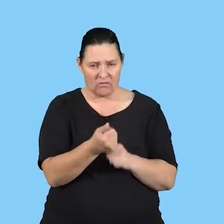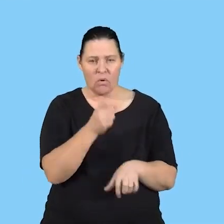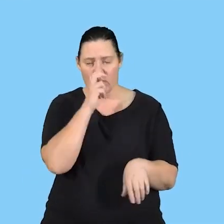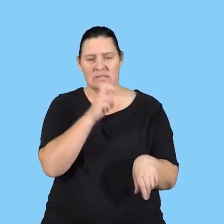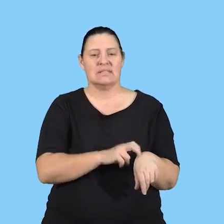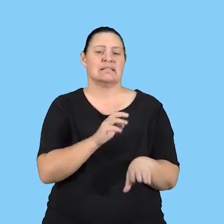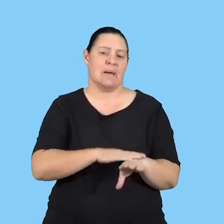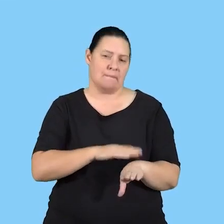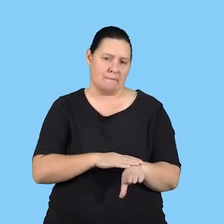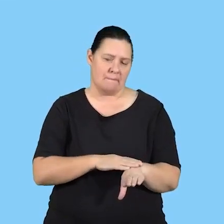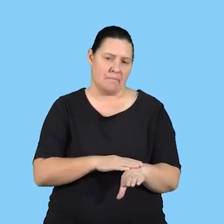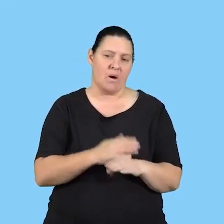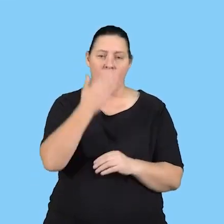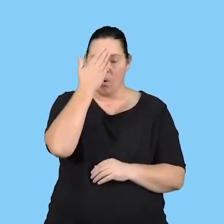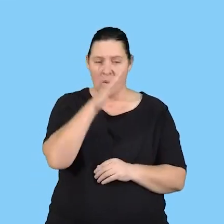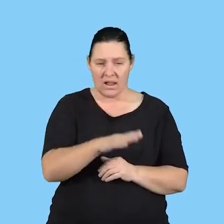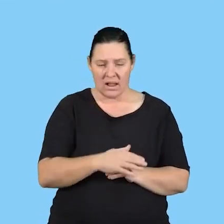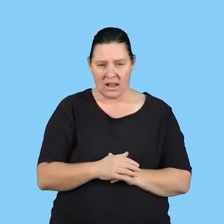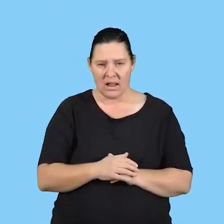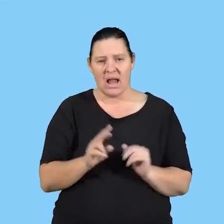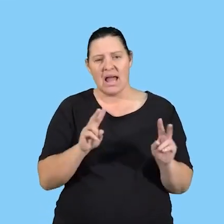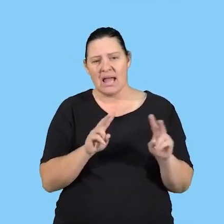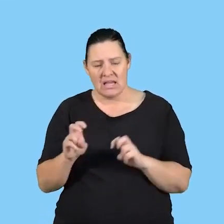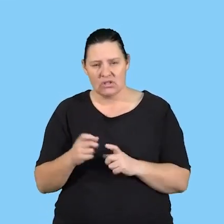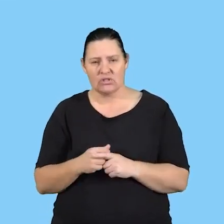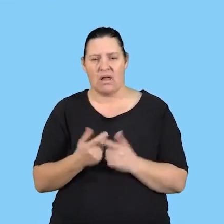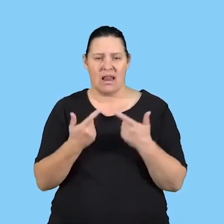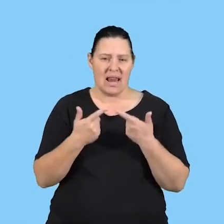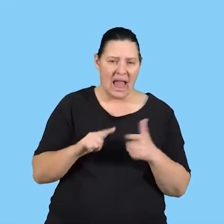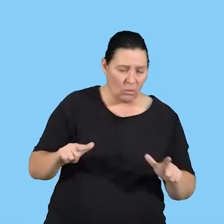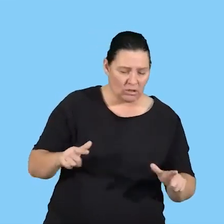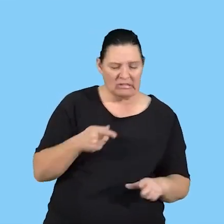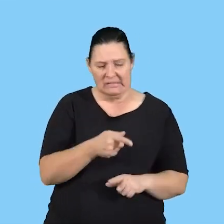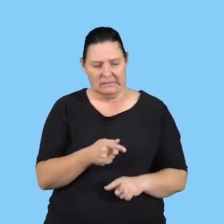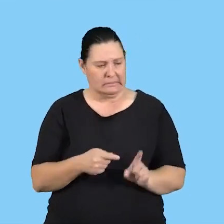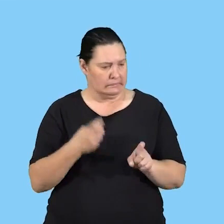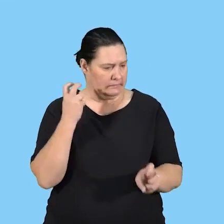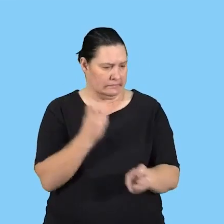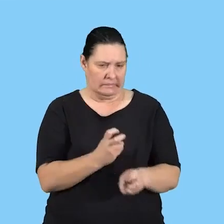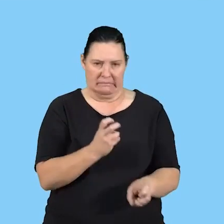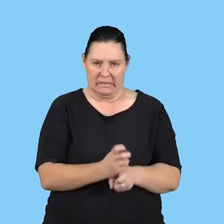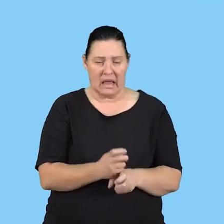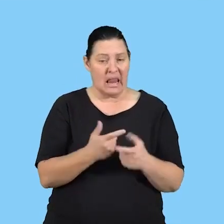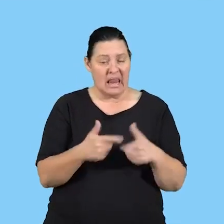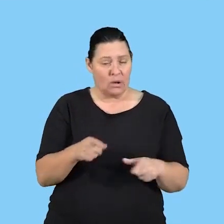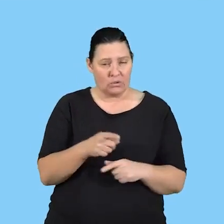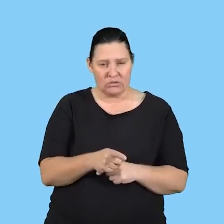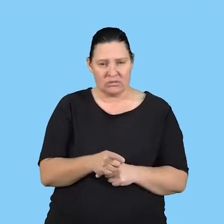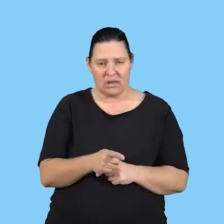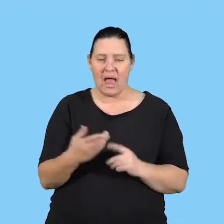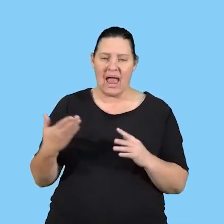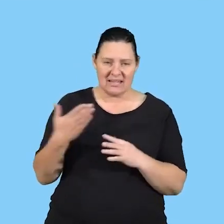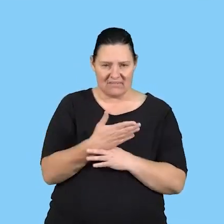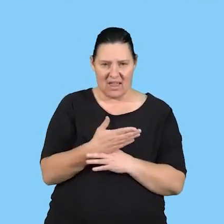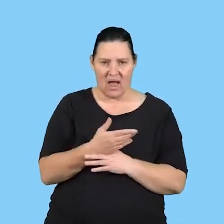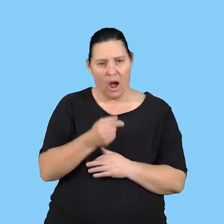time. We know that we have issues of language with dissolving, and these issues of language interfere